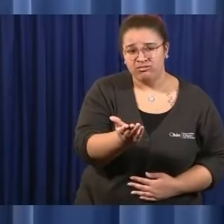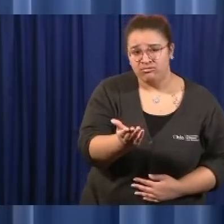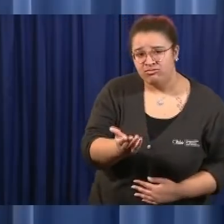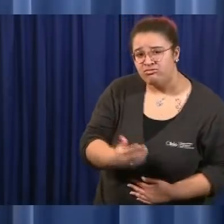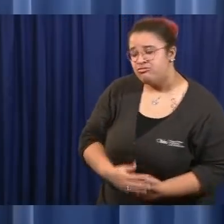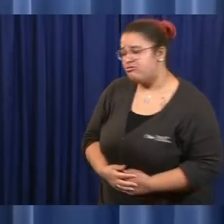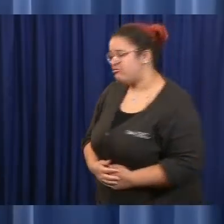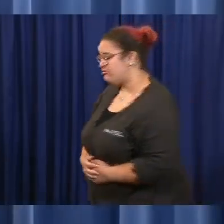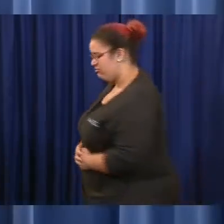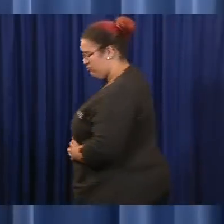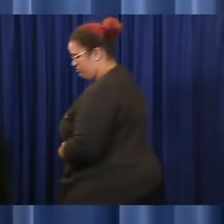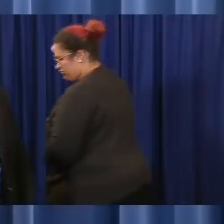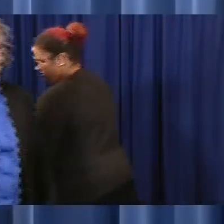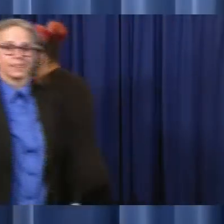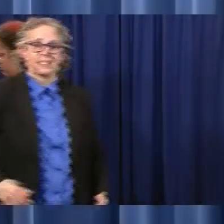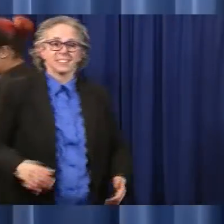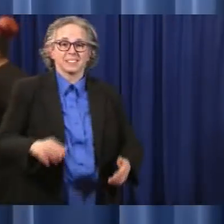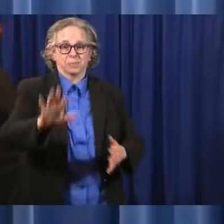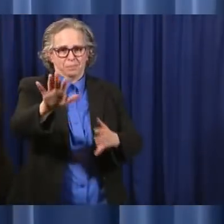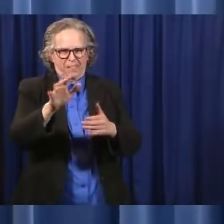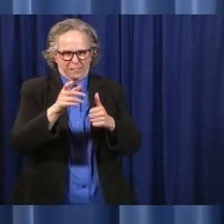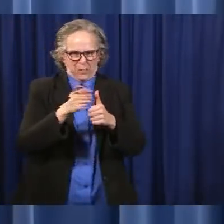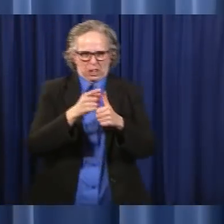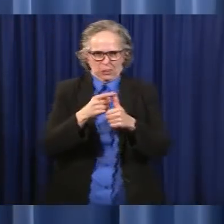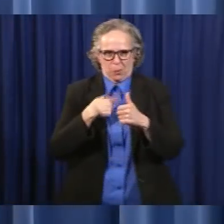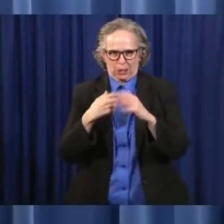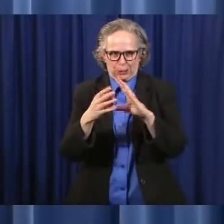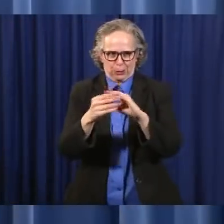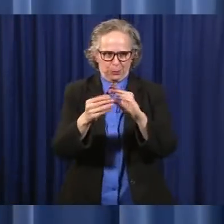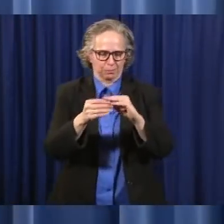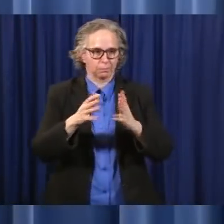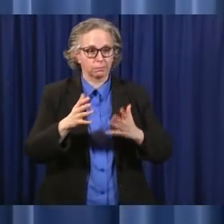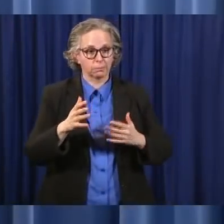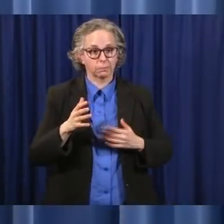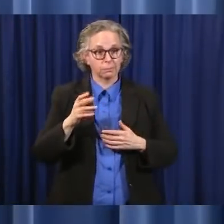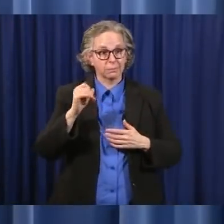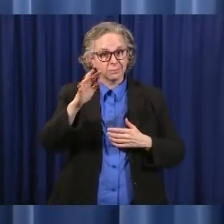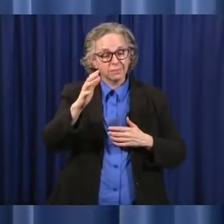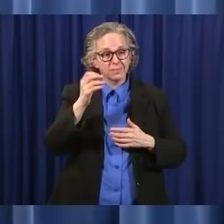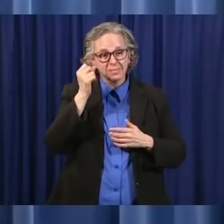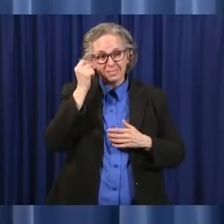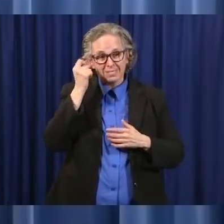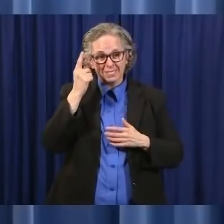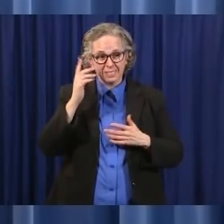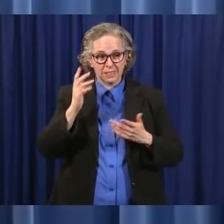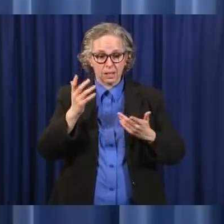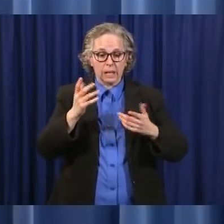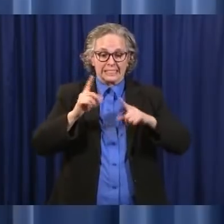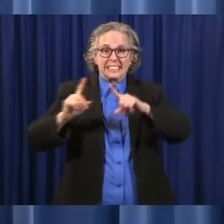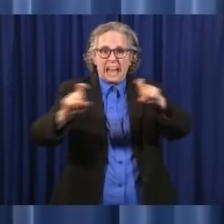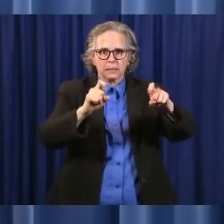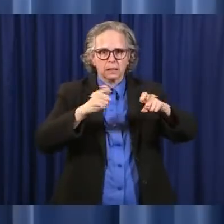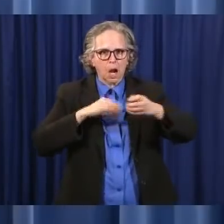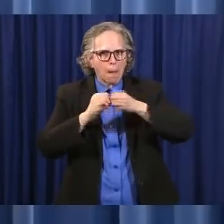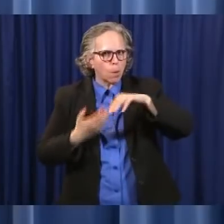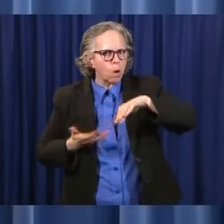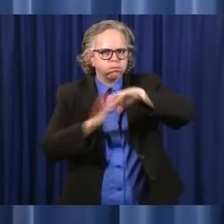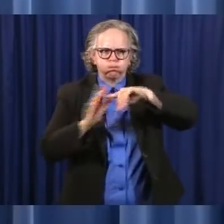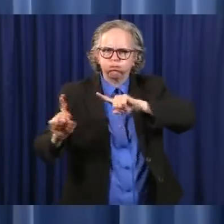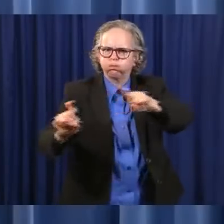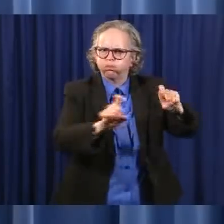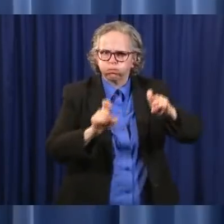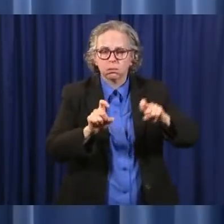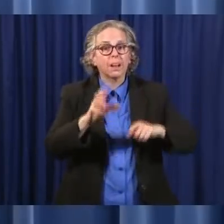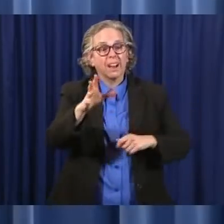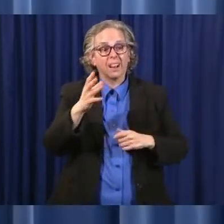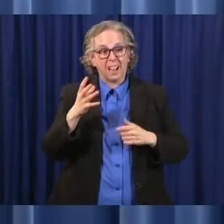Well, first of all, we are significantly increasing our testing capacity, but we are also increasing the number